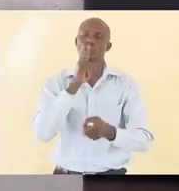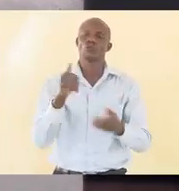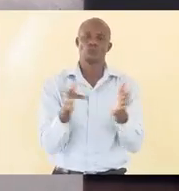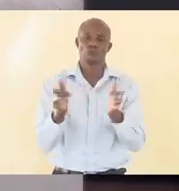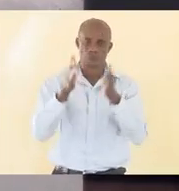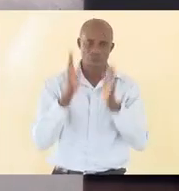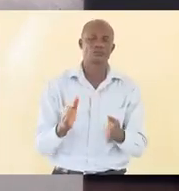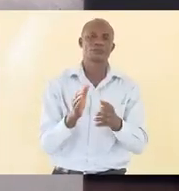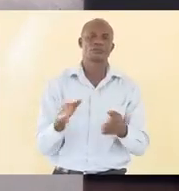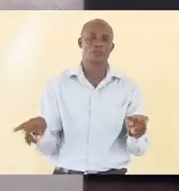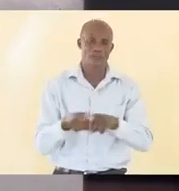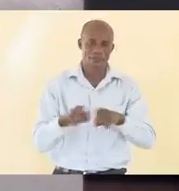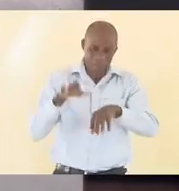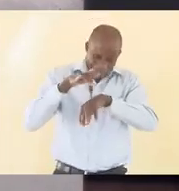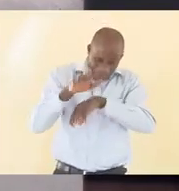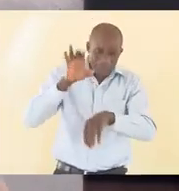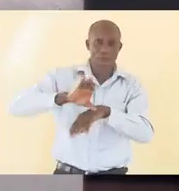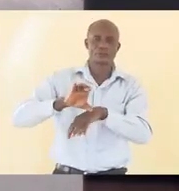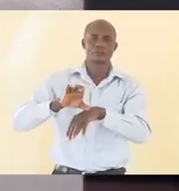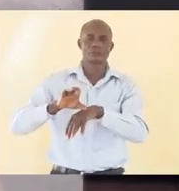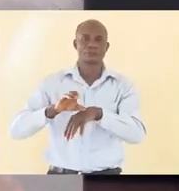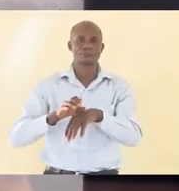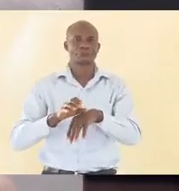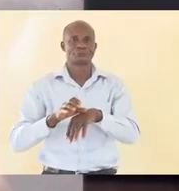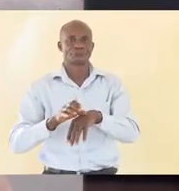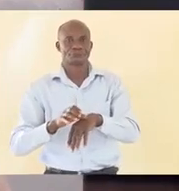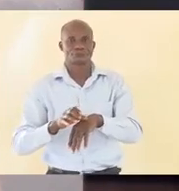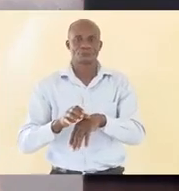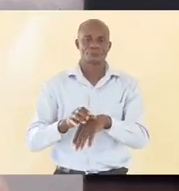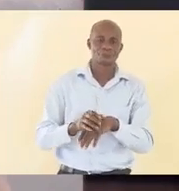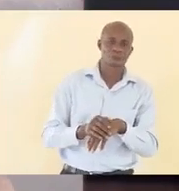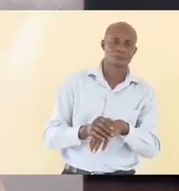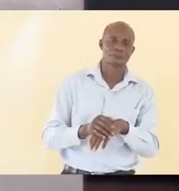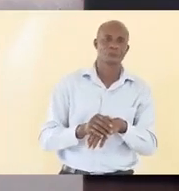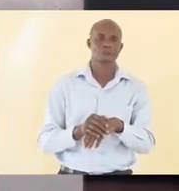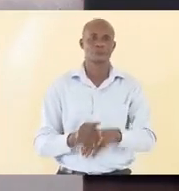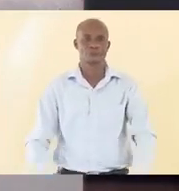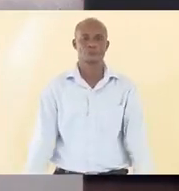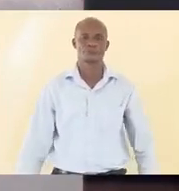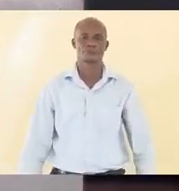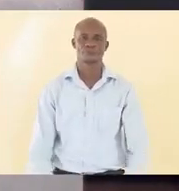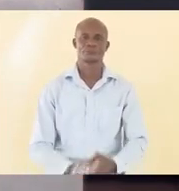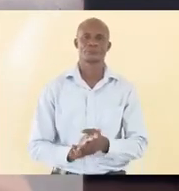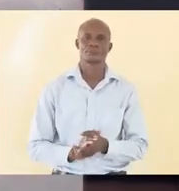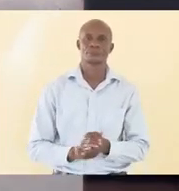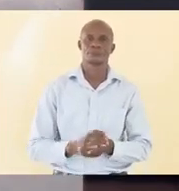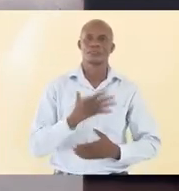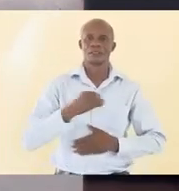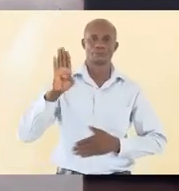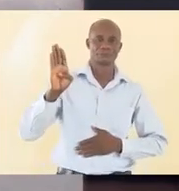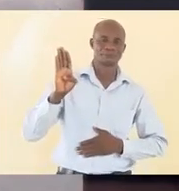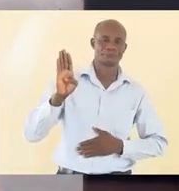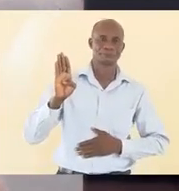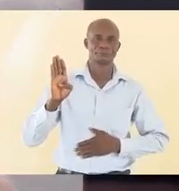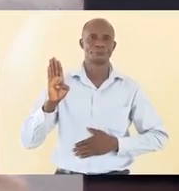true Christian community like the early church was. Okay? What role are you playing toward that? And